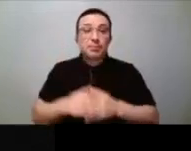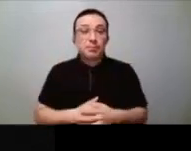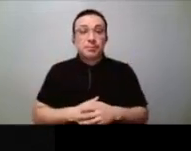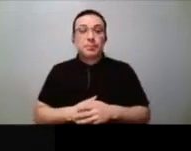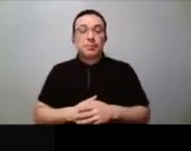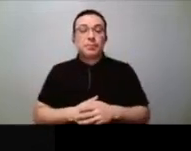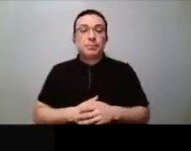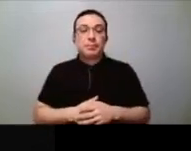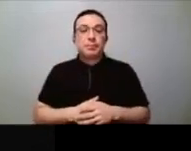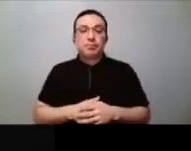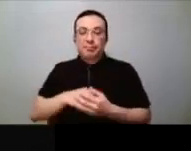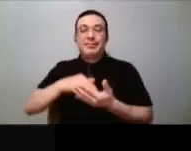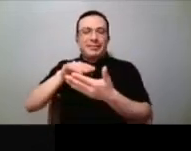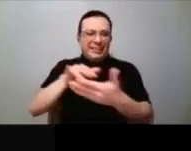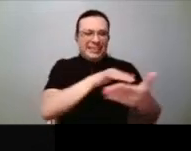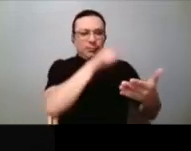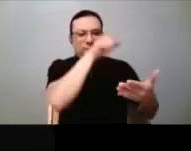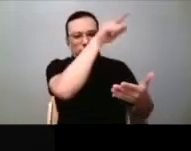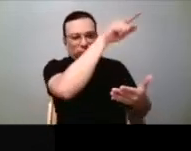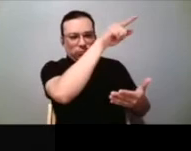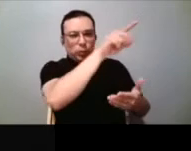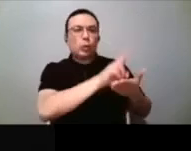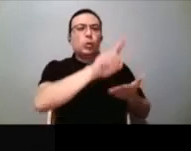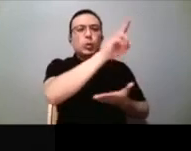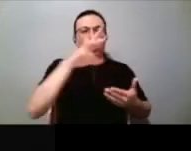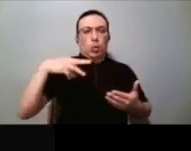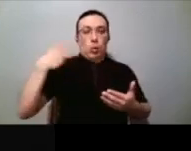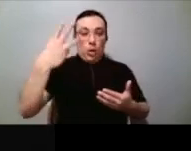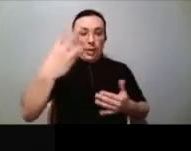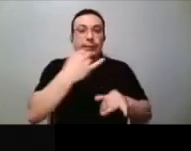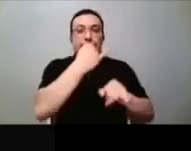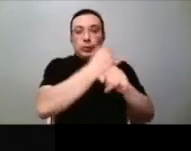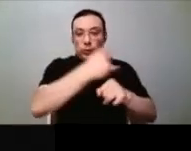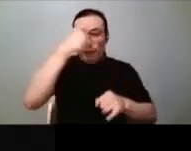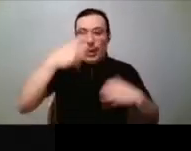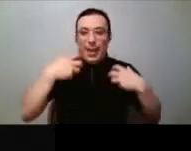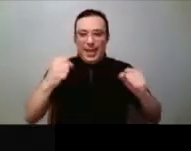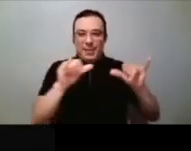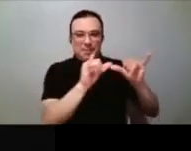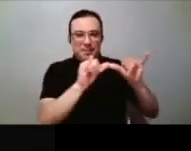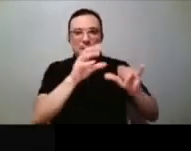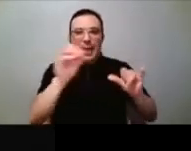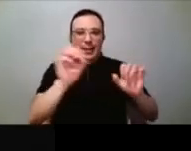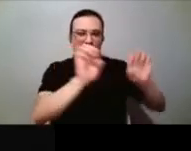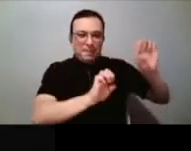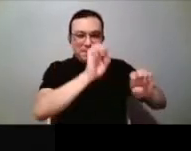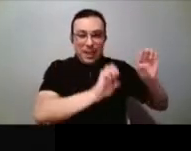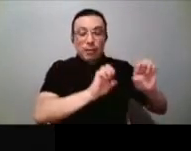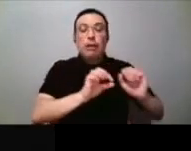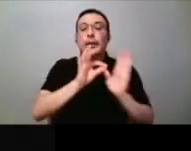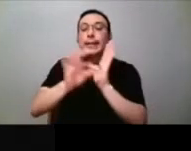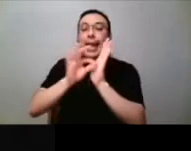Researchers at the University of Washington's Institute for Health Metrics and Evaluation estimate that the COVID-19 death count worldwide